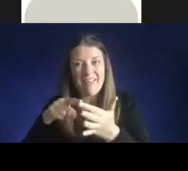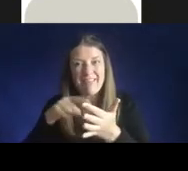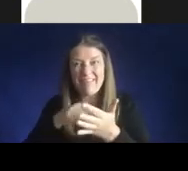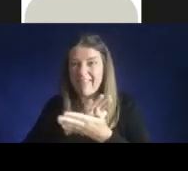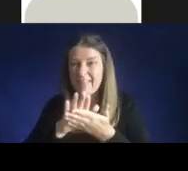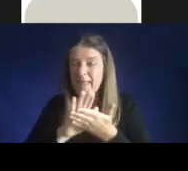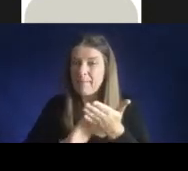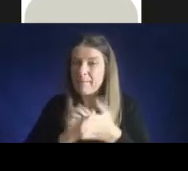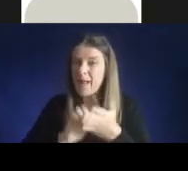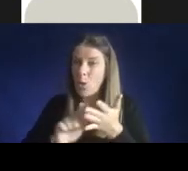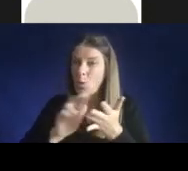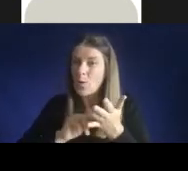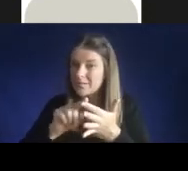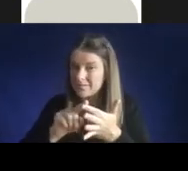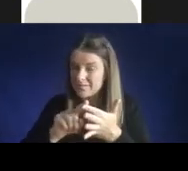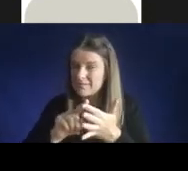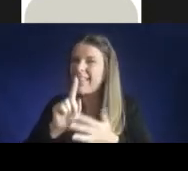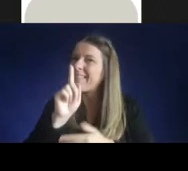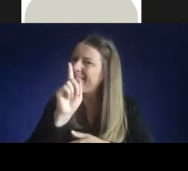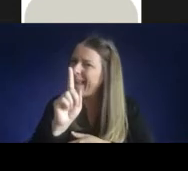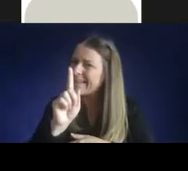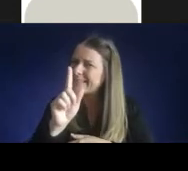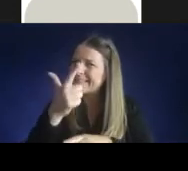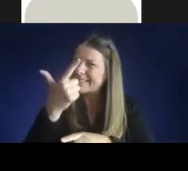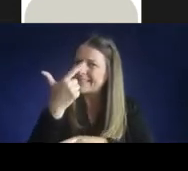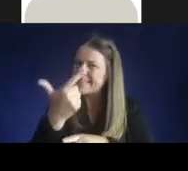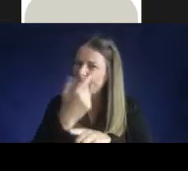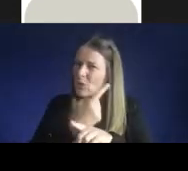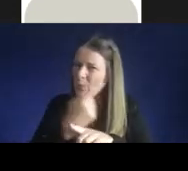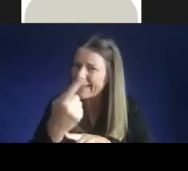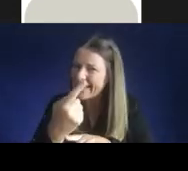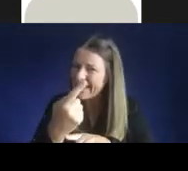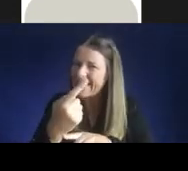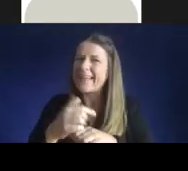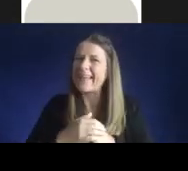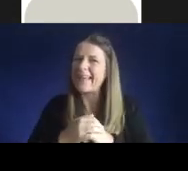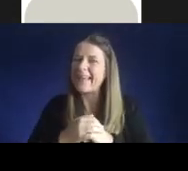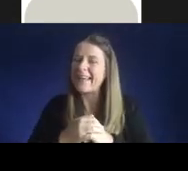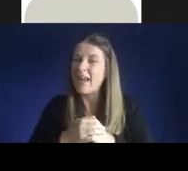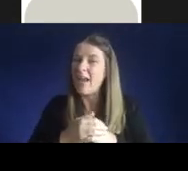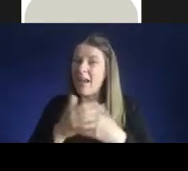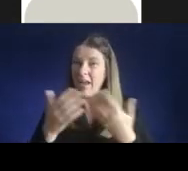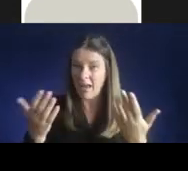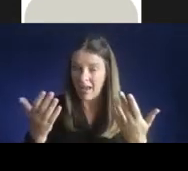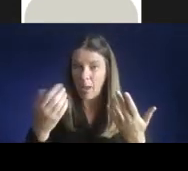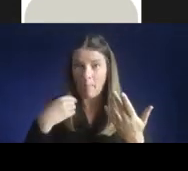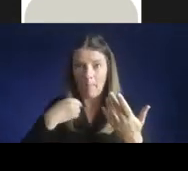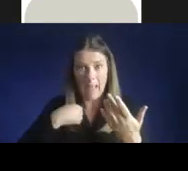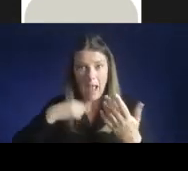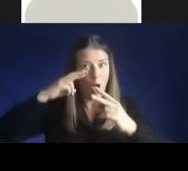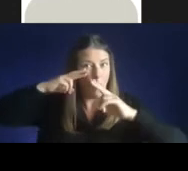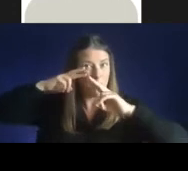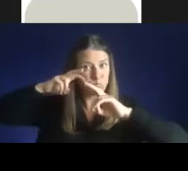And finally, my seventh week was taken up by my research going into practice to create